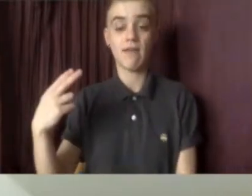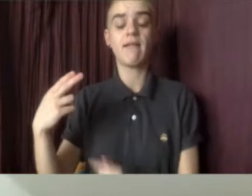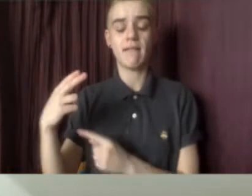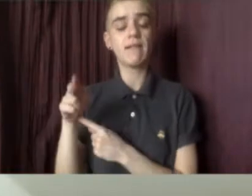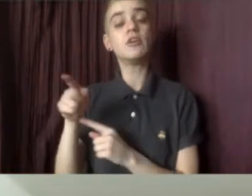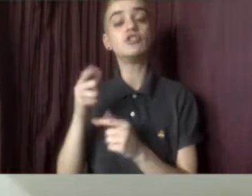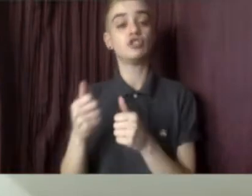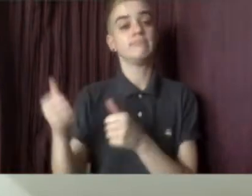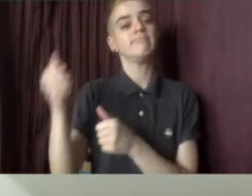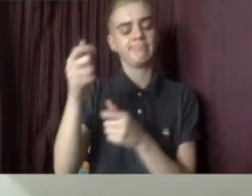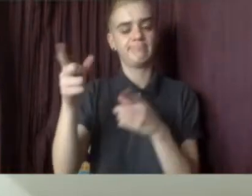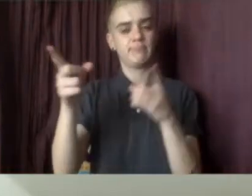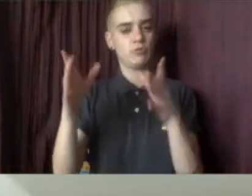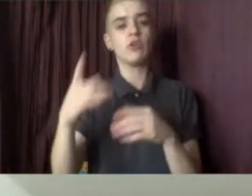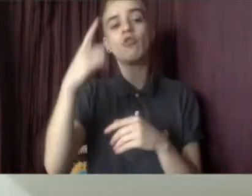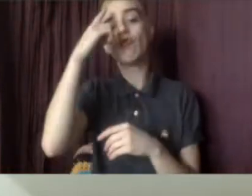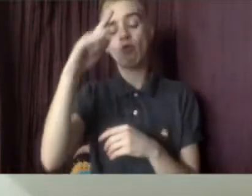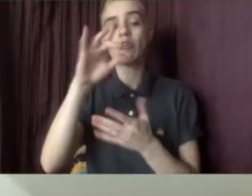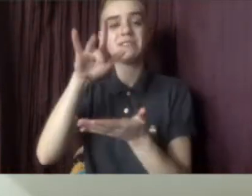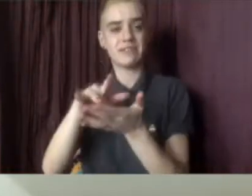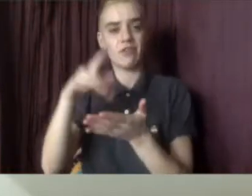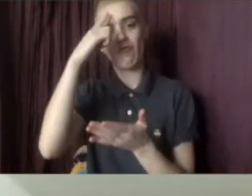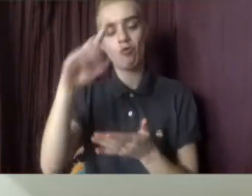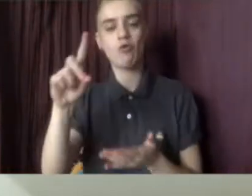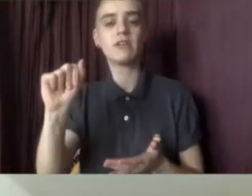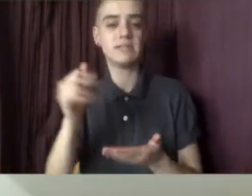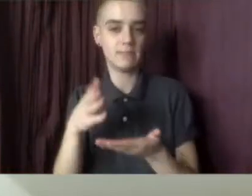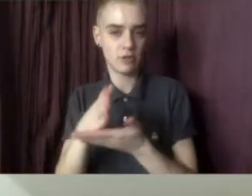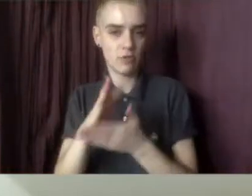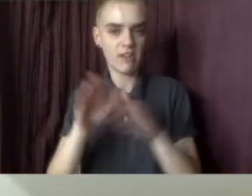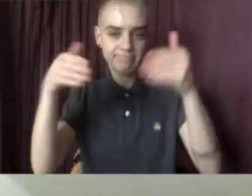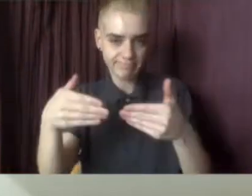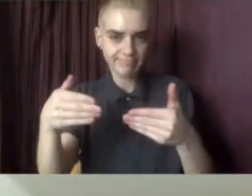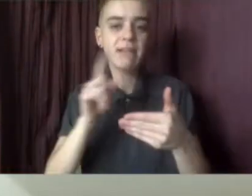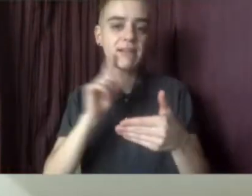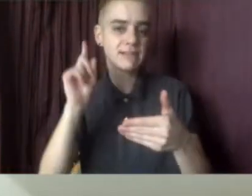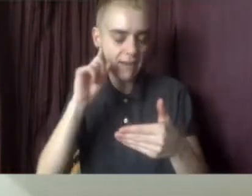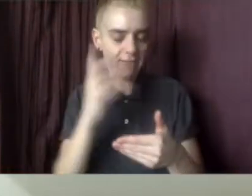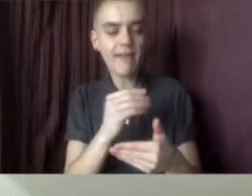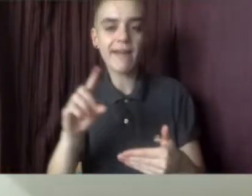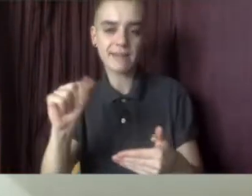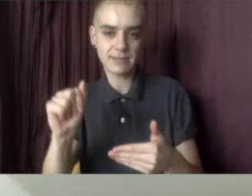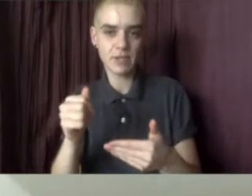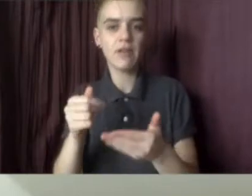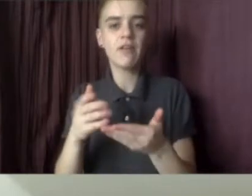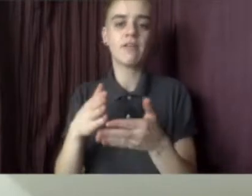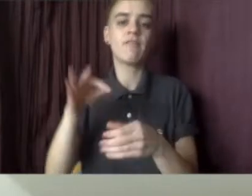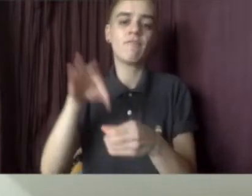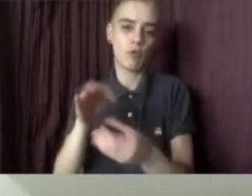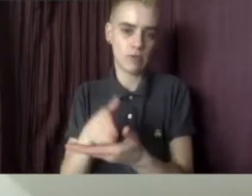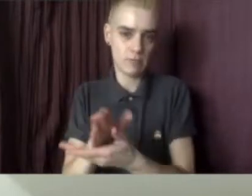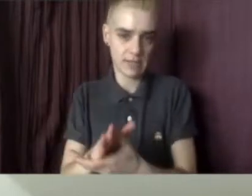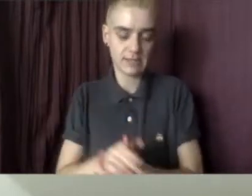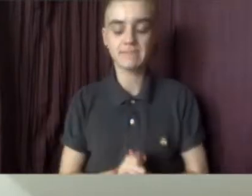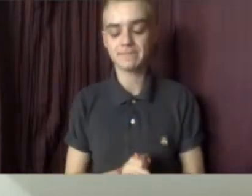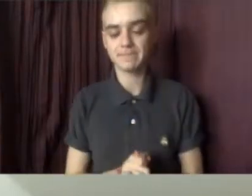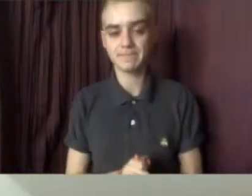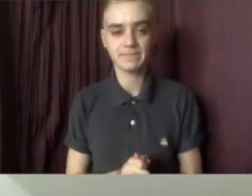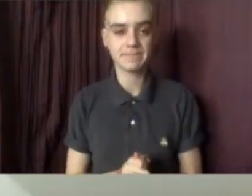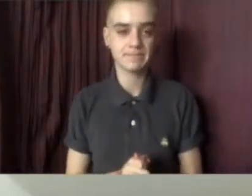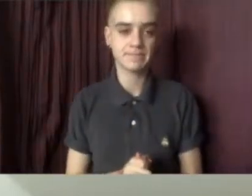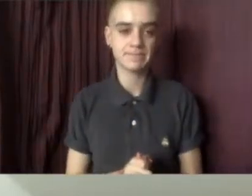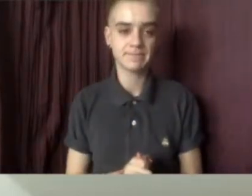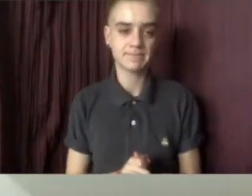which we have just recently been through. But in moments like right now, the chance to enhance and protect Americans' right to